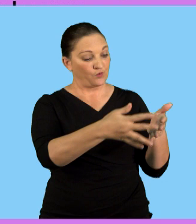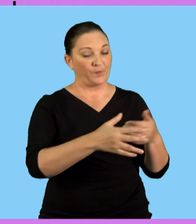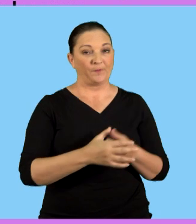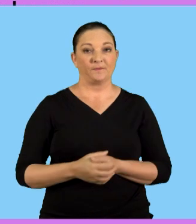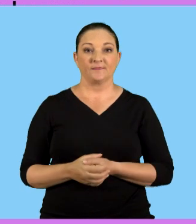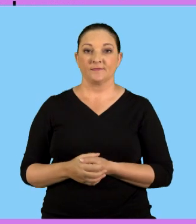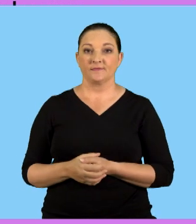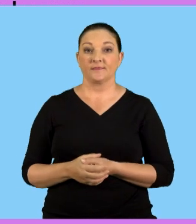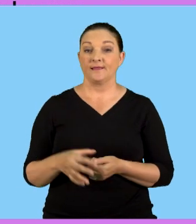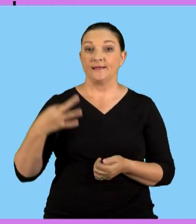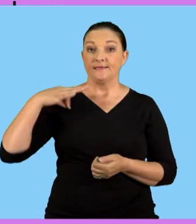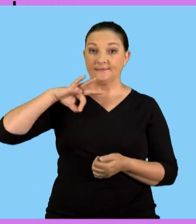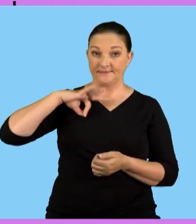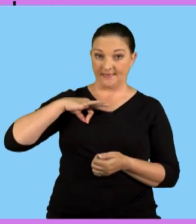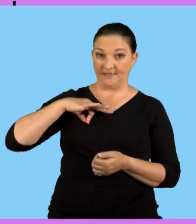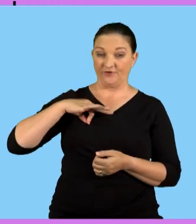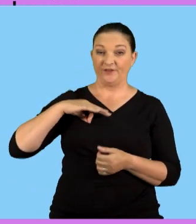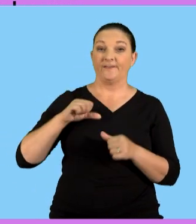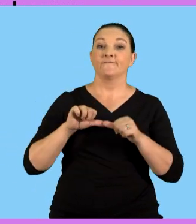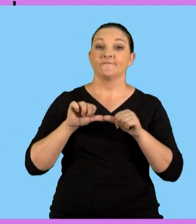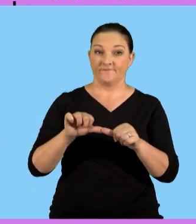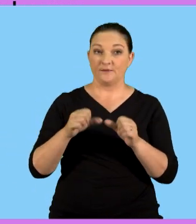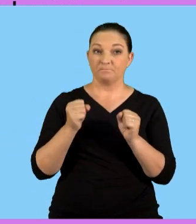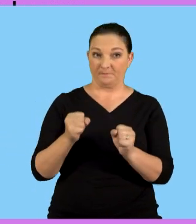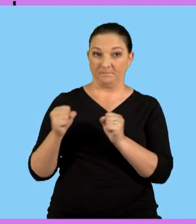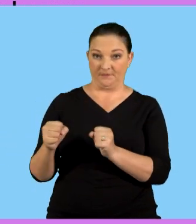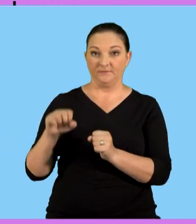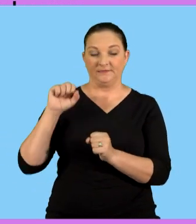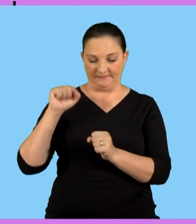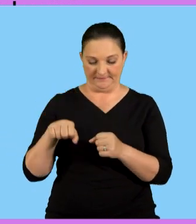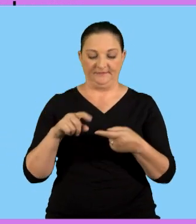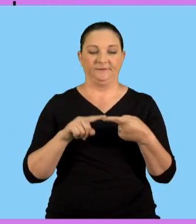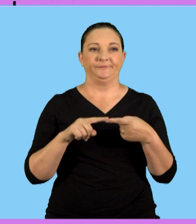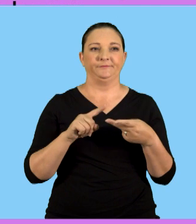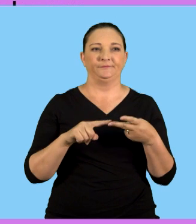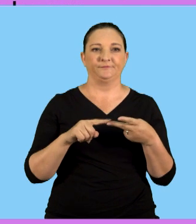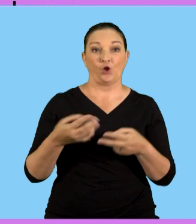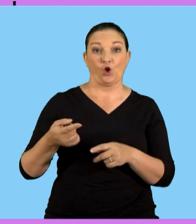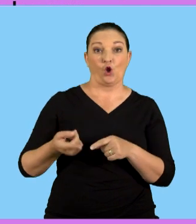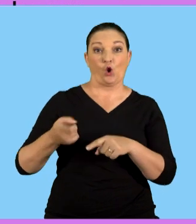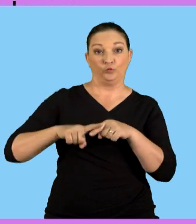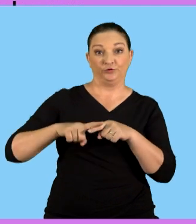we go. So salary is fixed. There's a tick. Commission